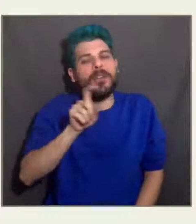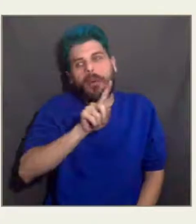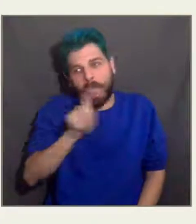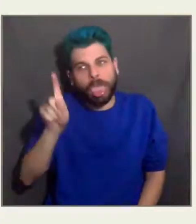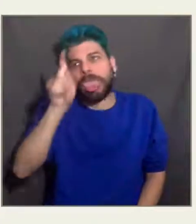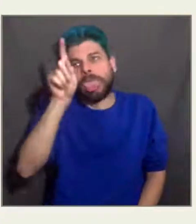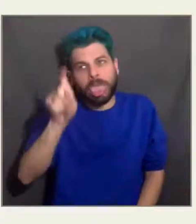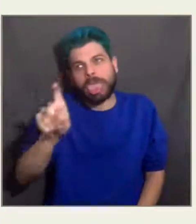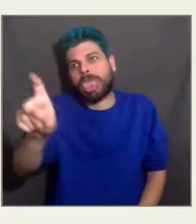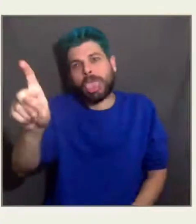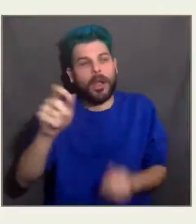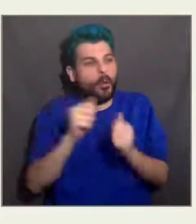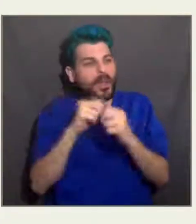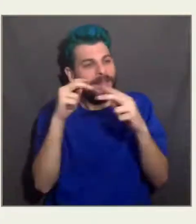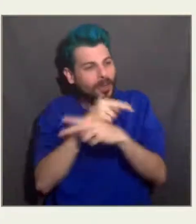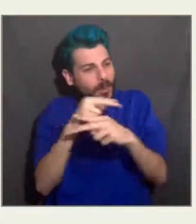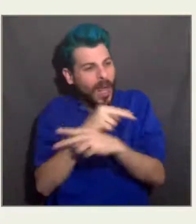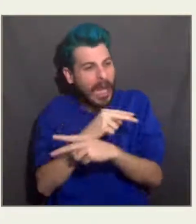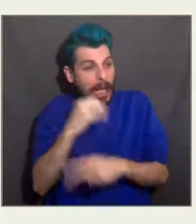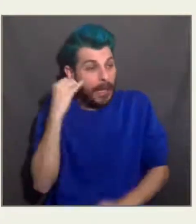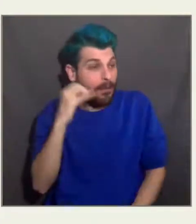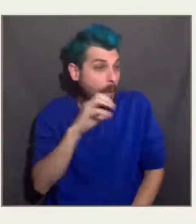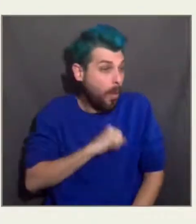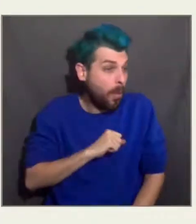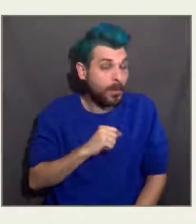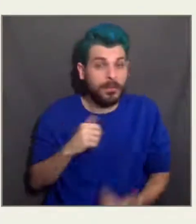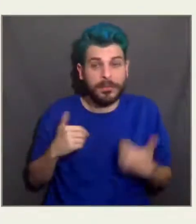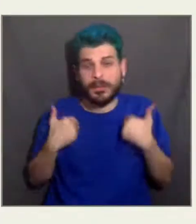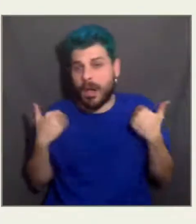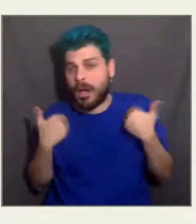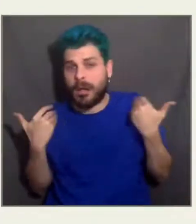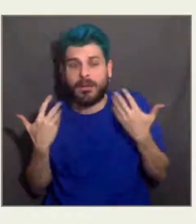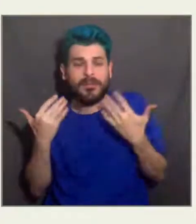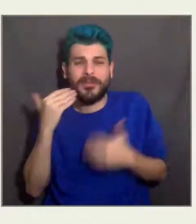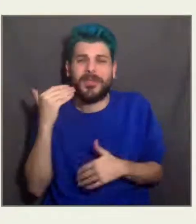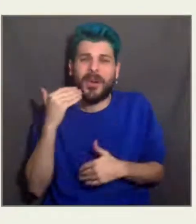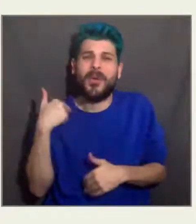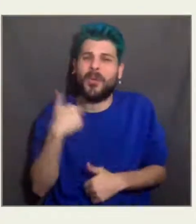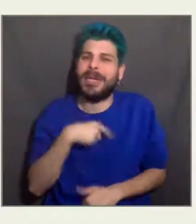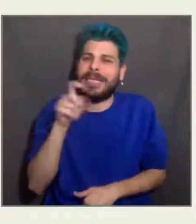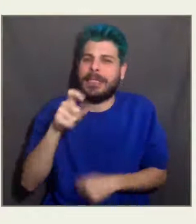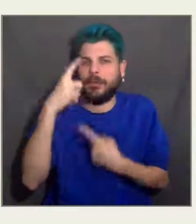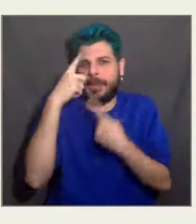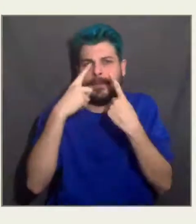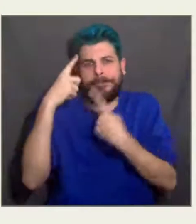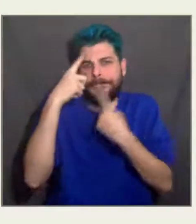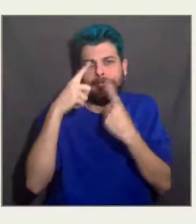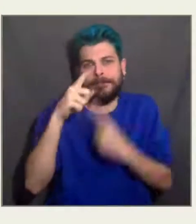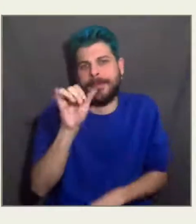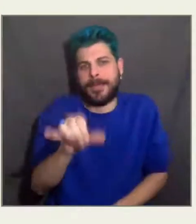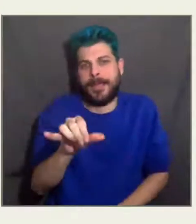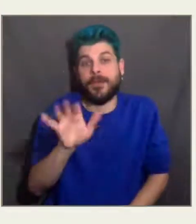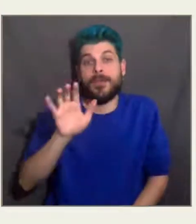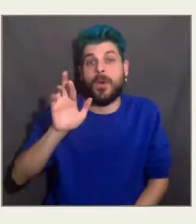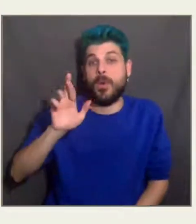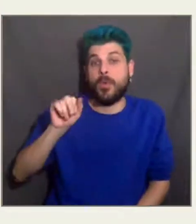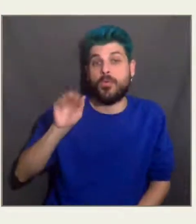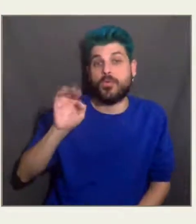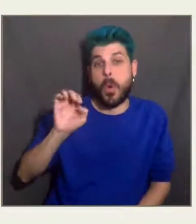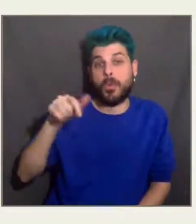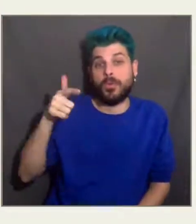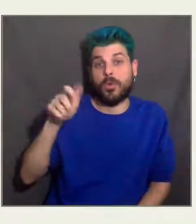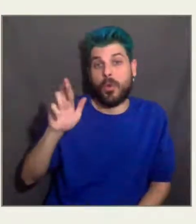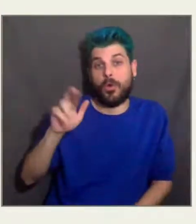am older, if I'm young, is it safe? We need to be asking questions like that. And that's why on the Rose Quarter project, we see